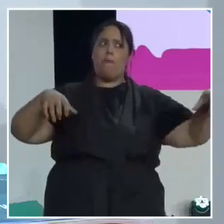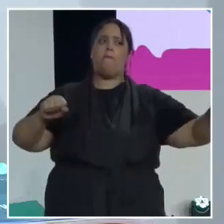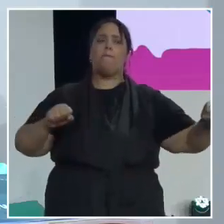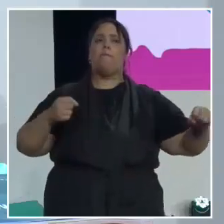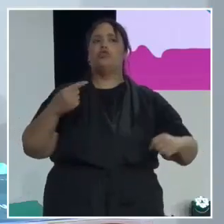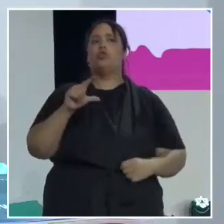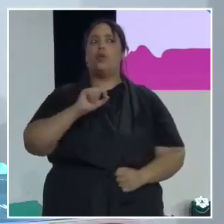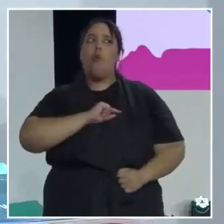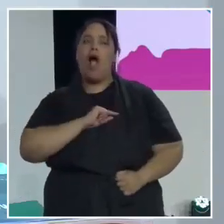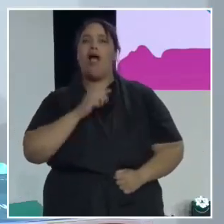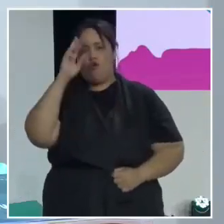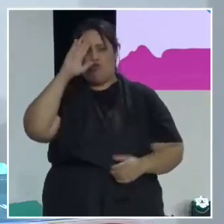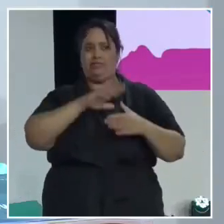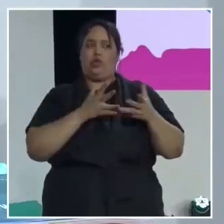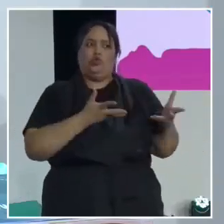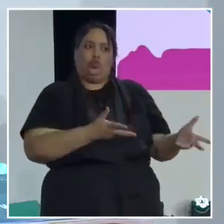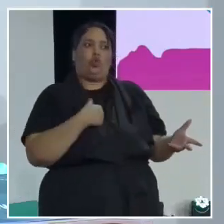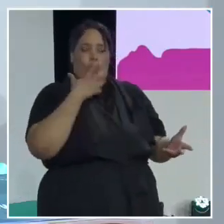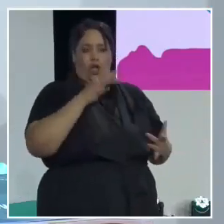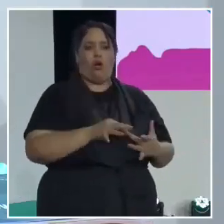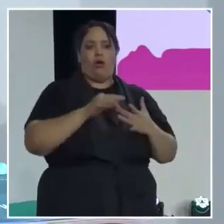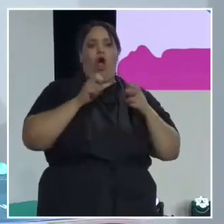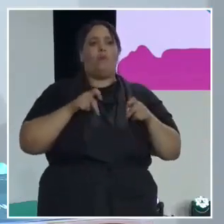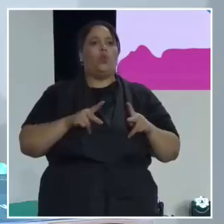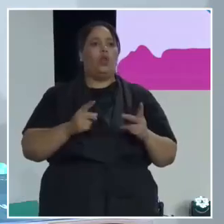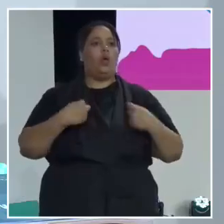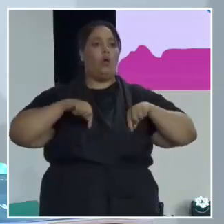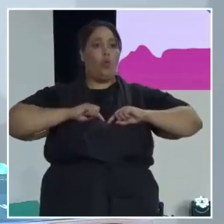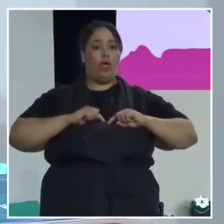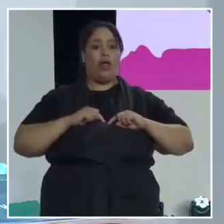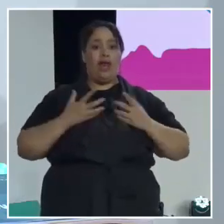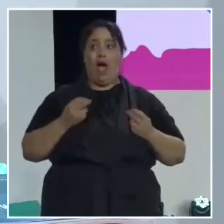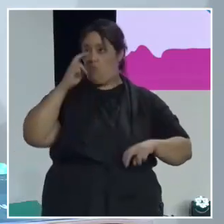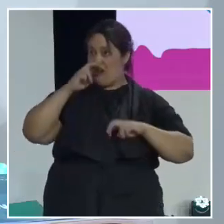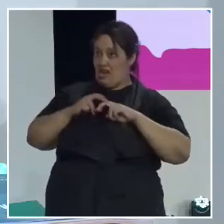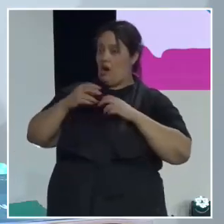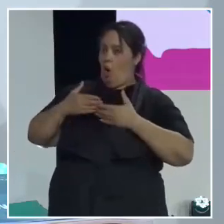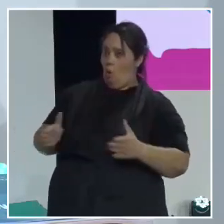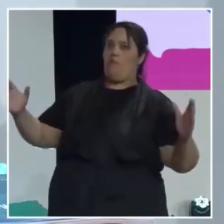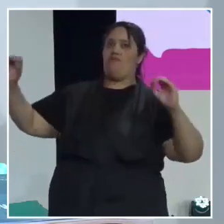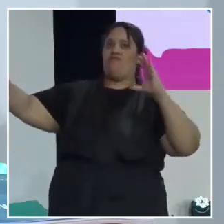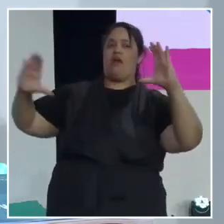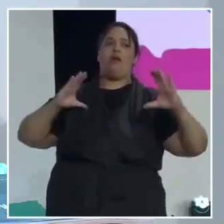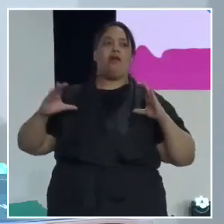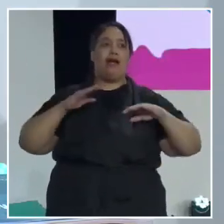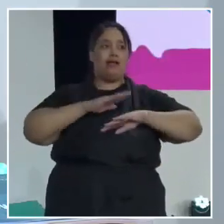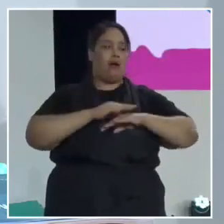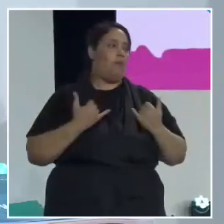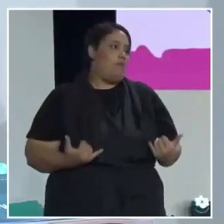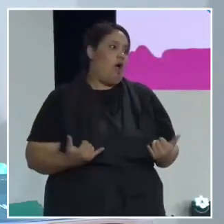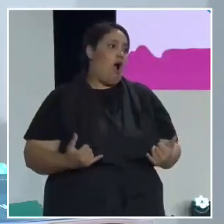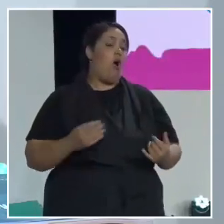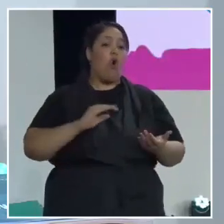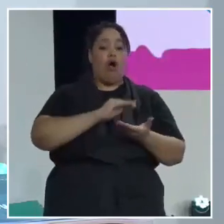unique opportunity. I really believe it's critical that we unlock this funding at this time. And what does that cost of capital really